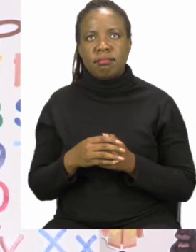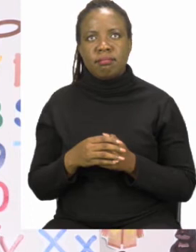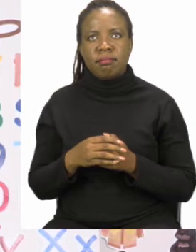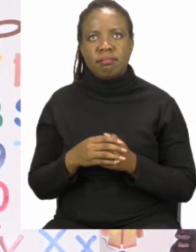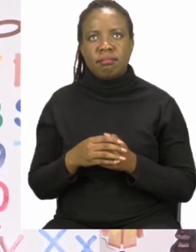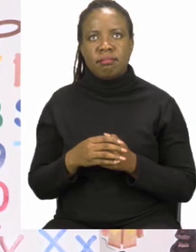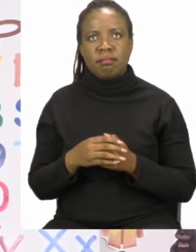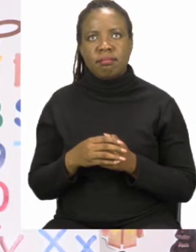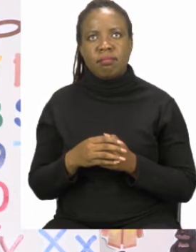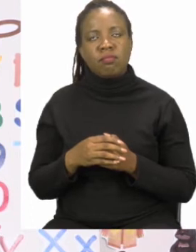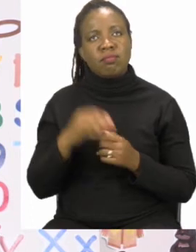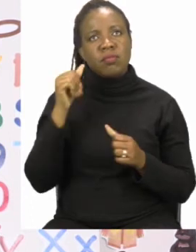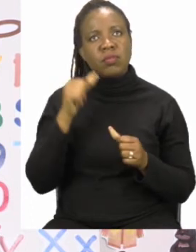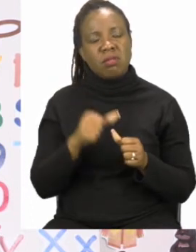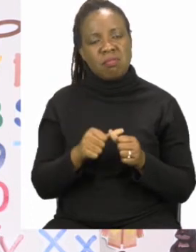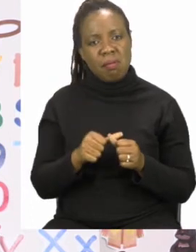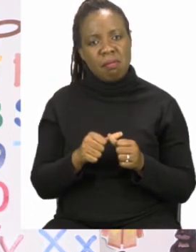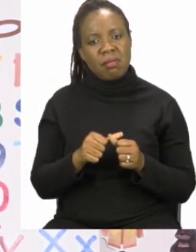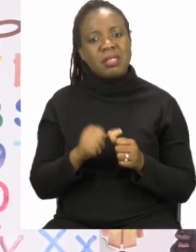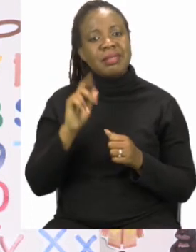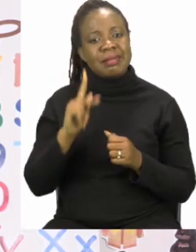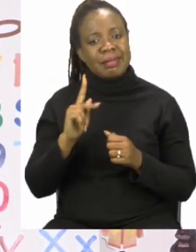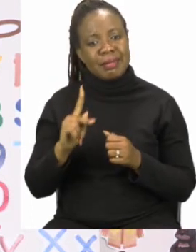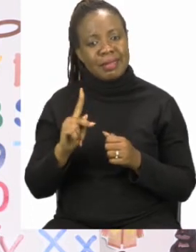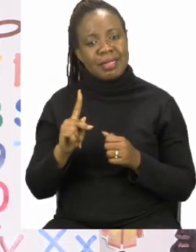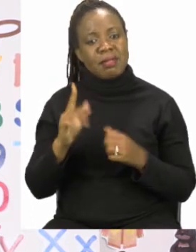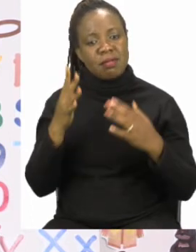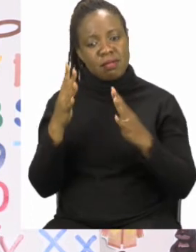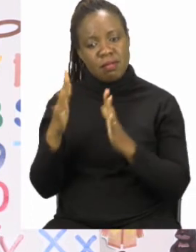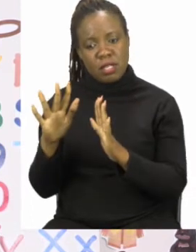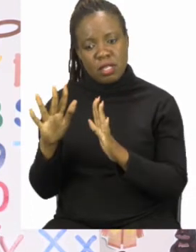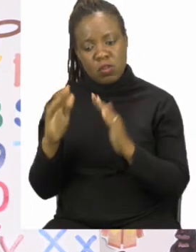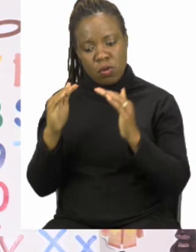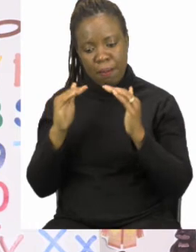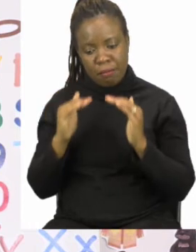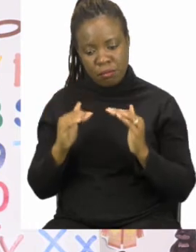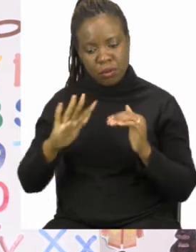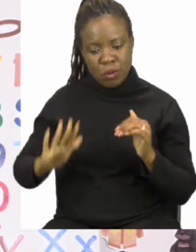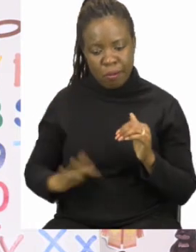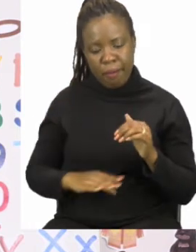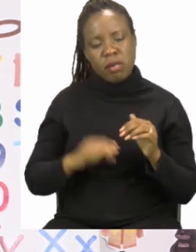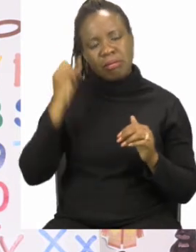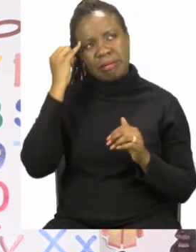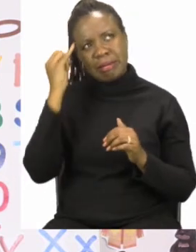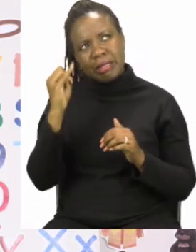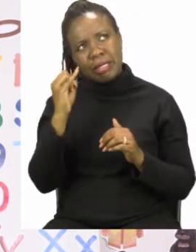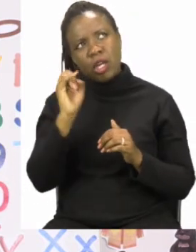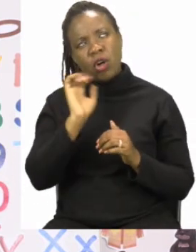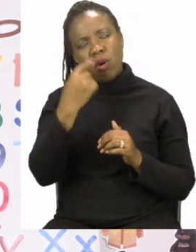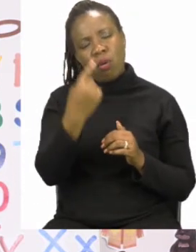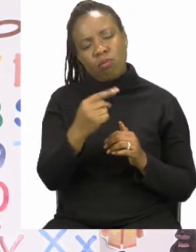your own words as well. Ones that you're going to first make as singulars and then you change them